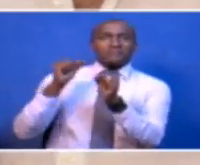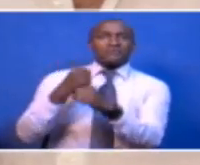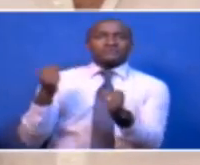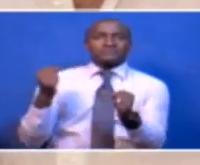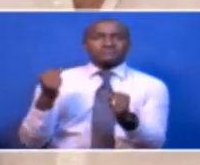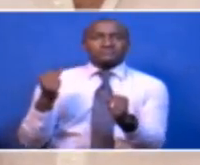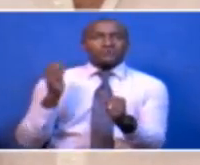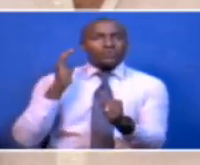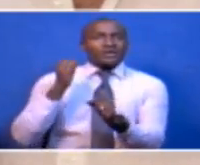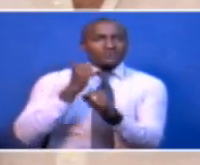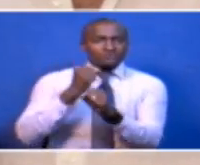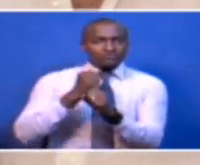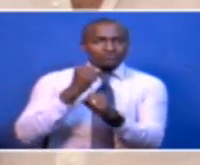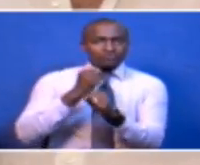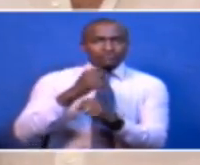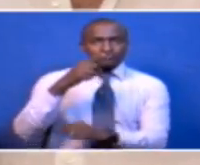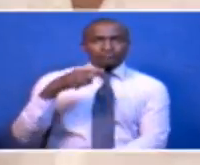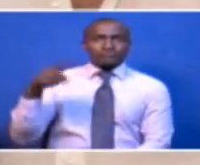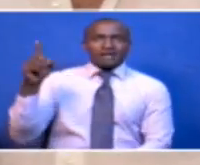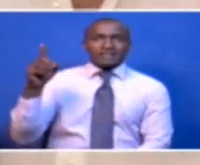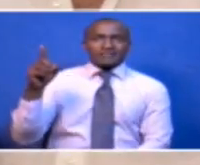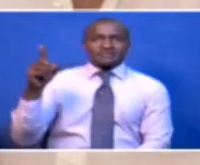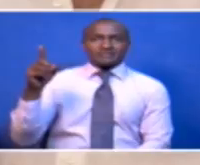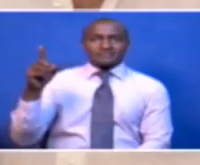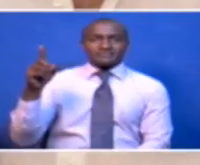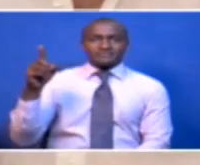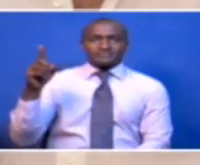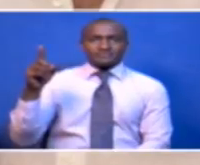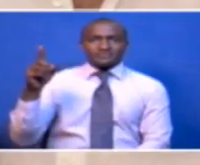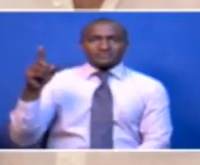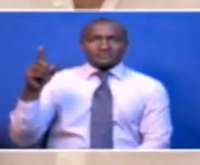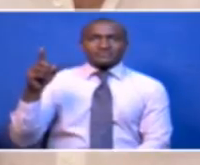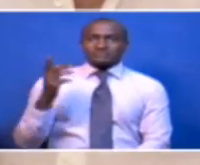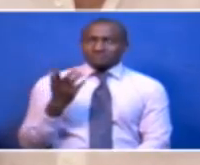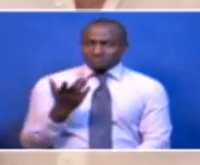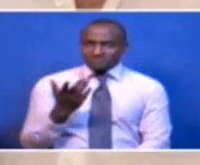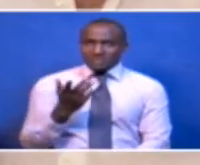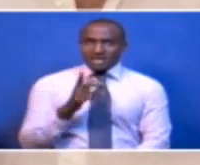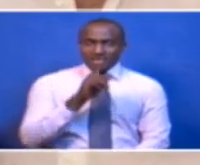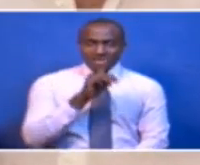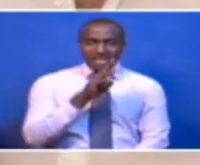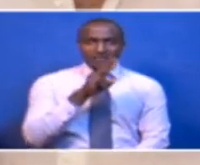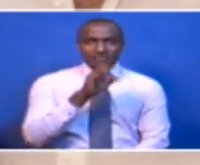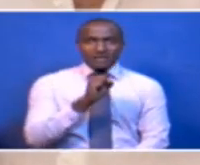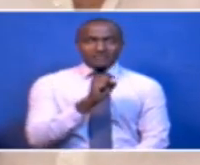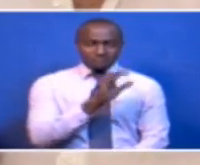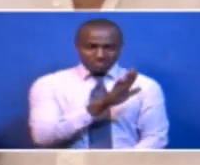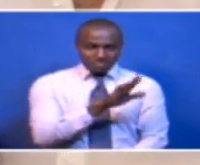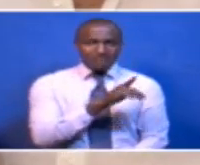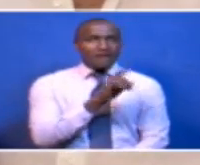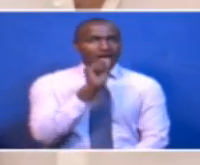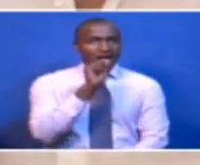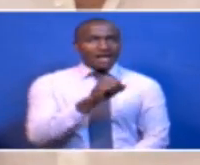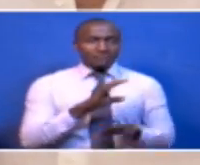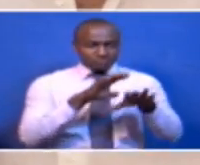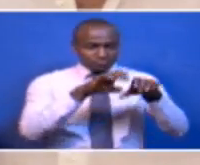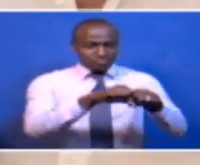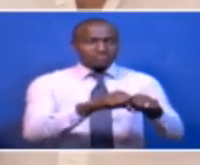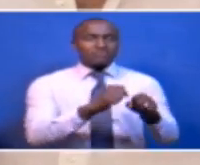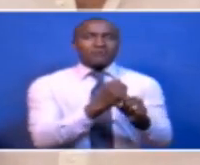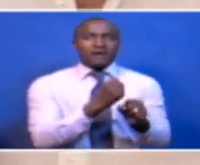to do what is right. And this is an agenda they want to destroy KWS so they can be able to take over these